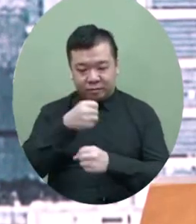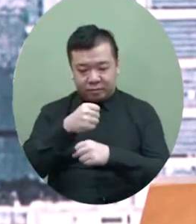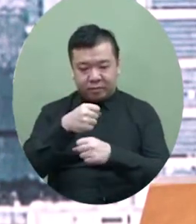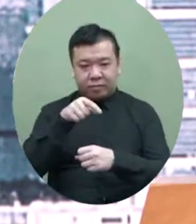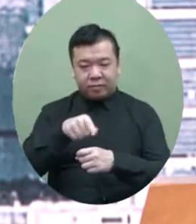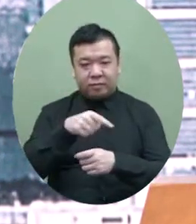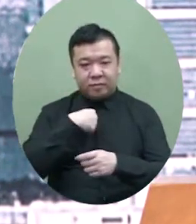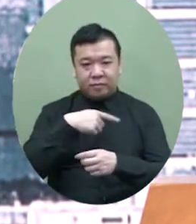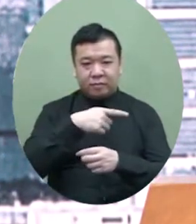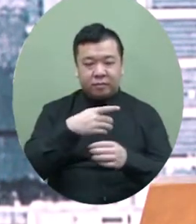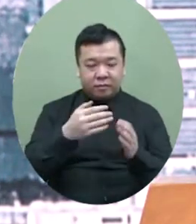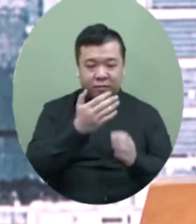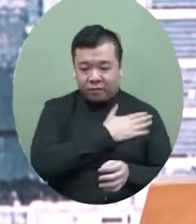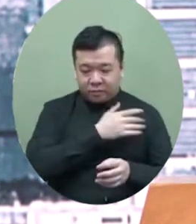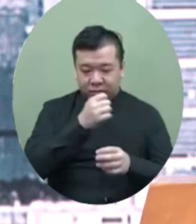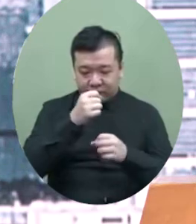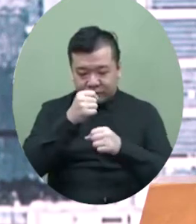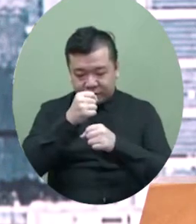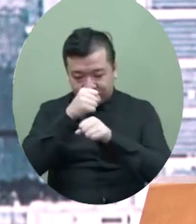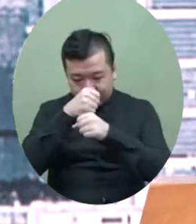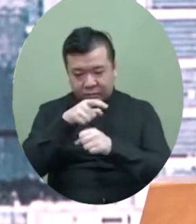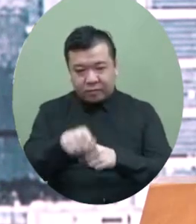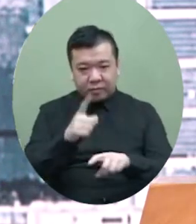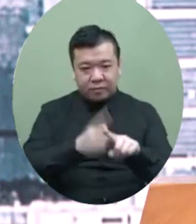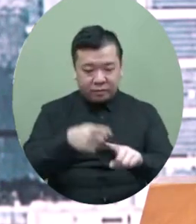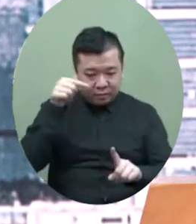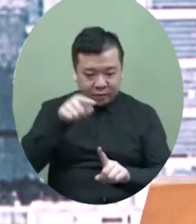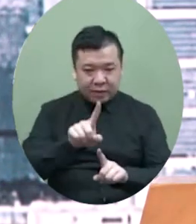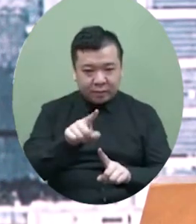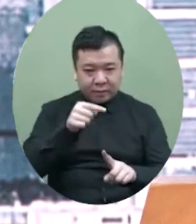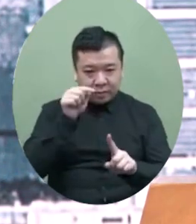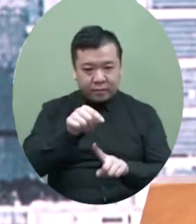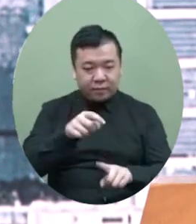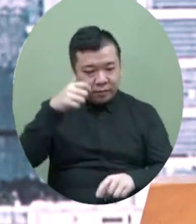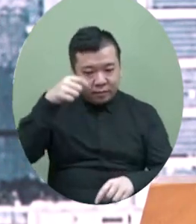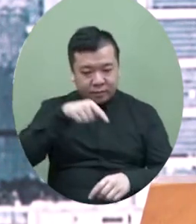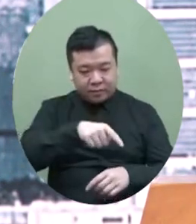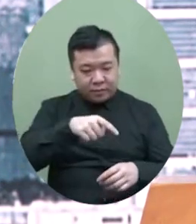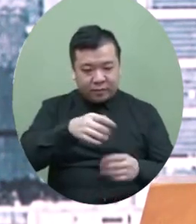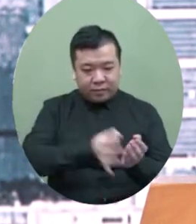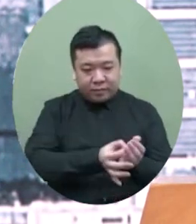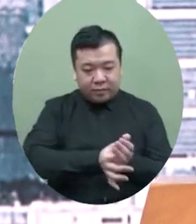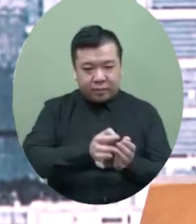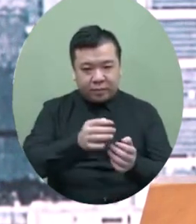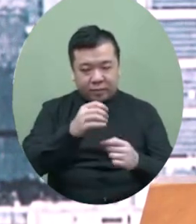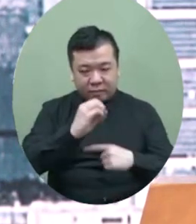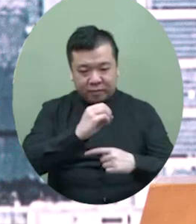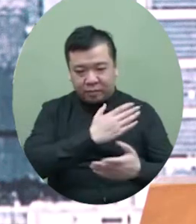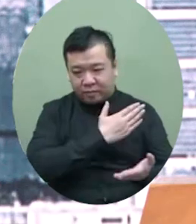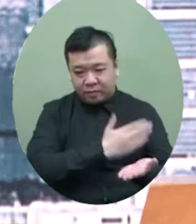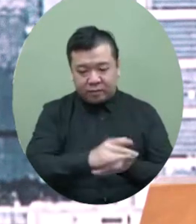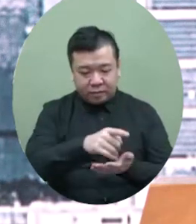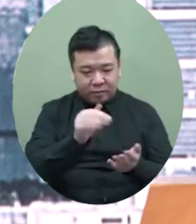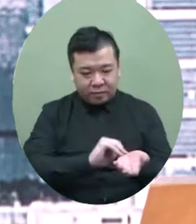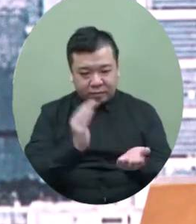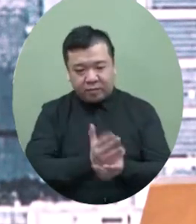that objective in mind, that we want to achieve 0 case for the whole community. It's not just one building or one district. So we